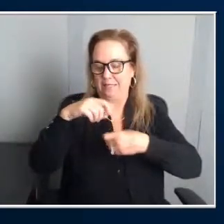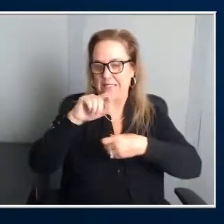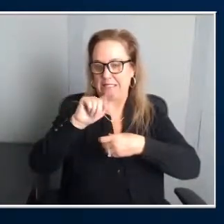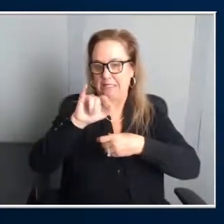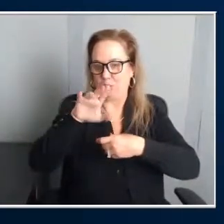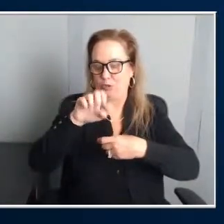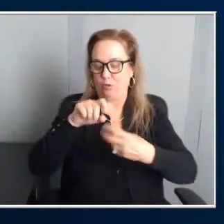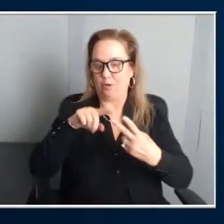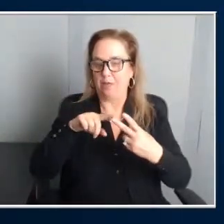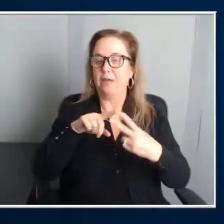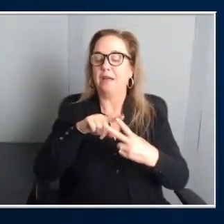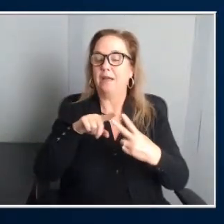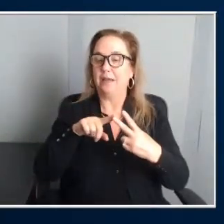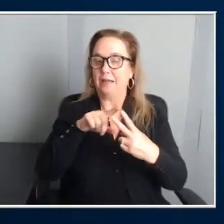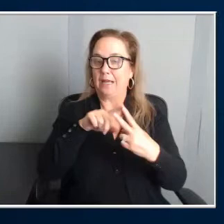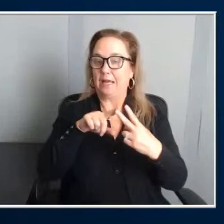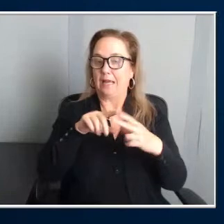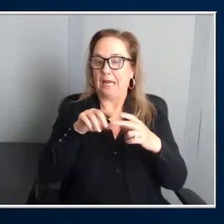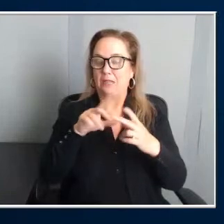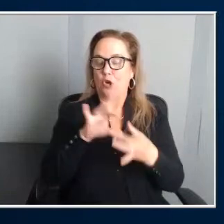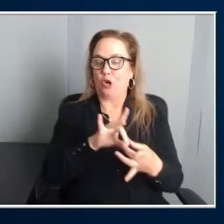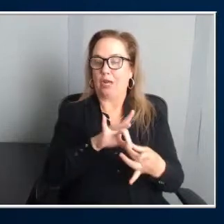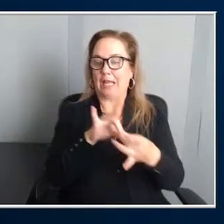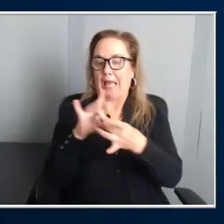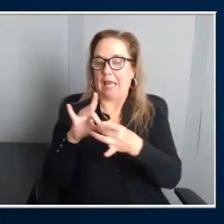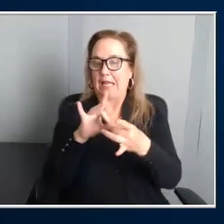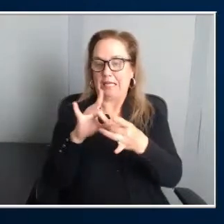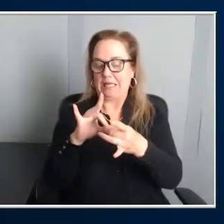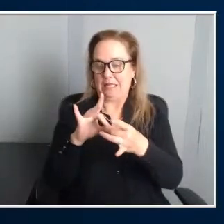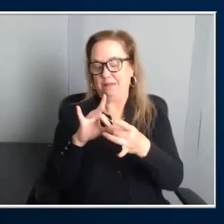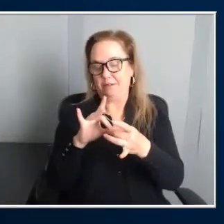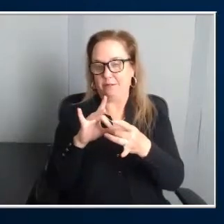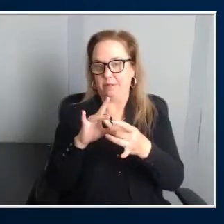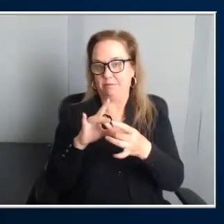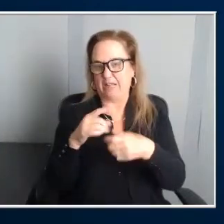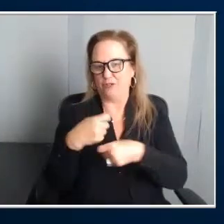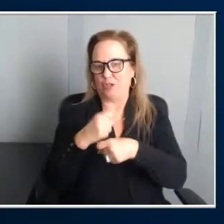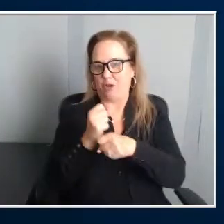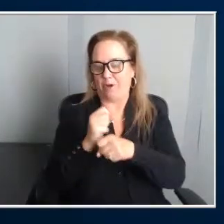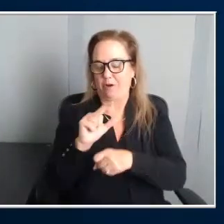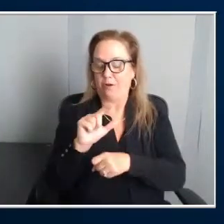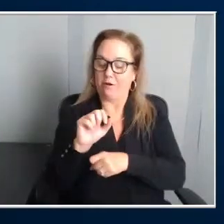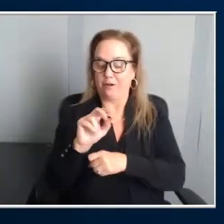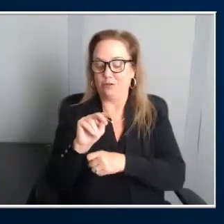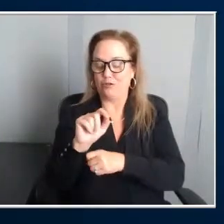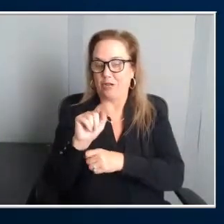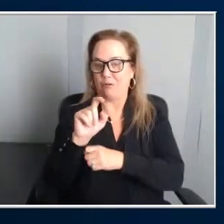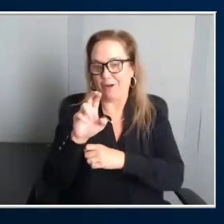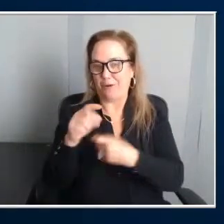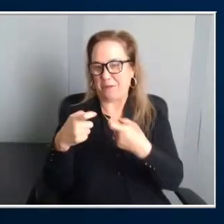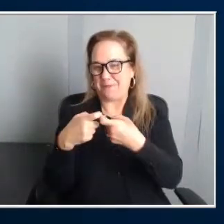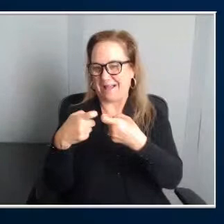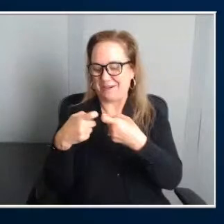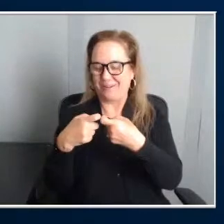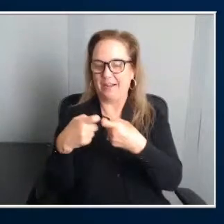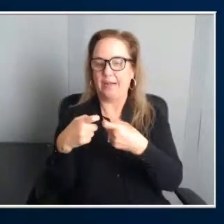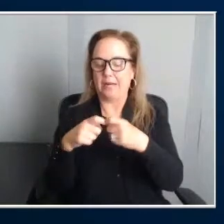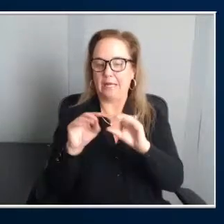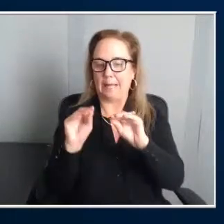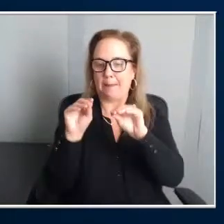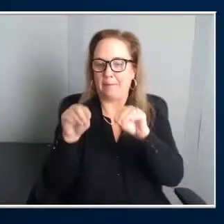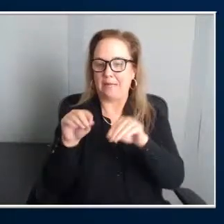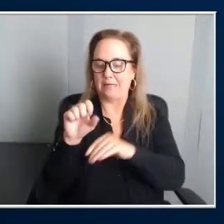are connected to a generator, or otherwise called a battery, that is implanted into the